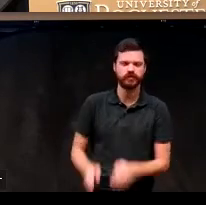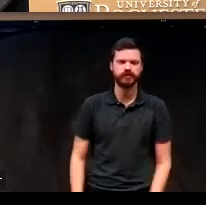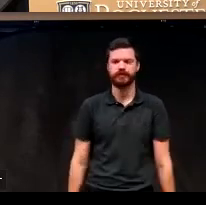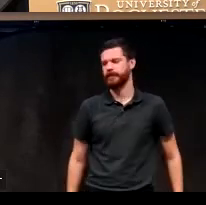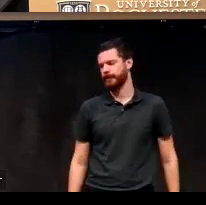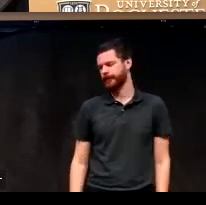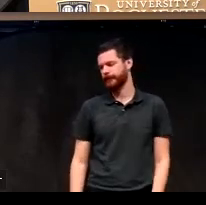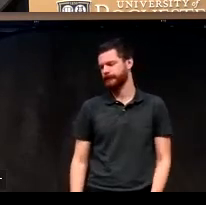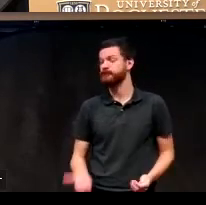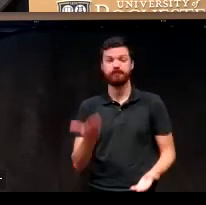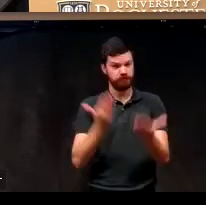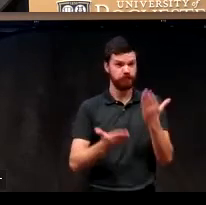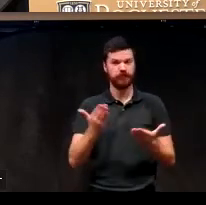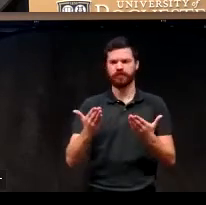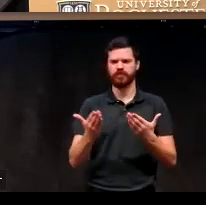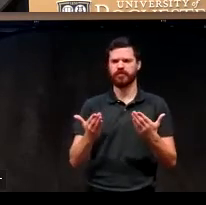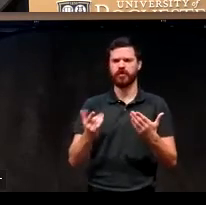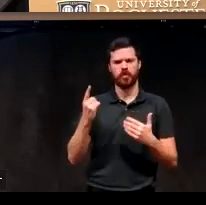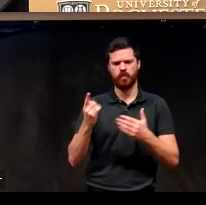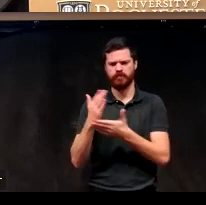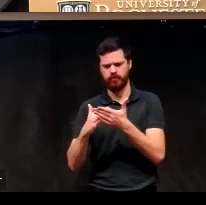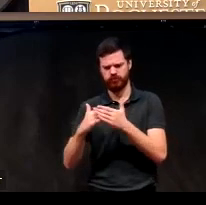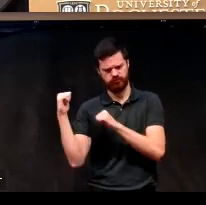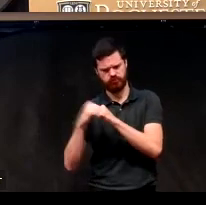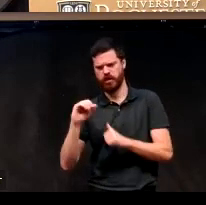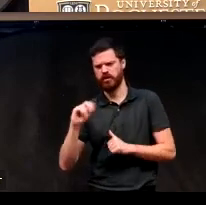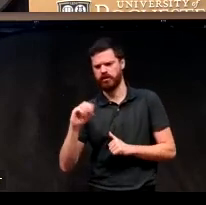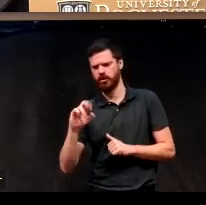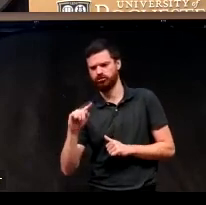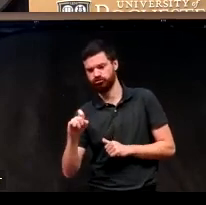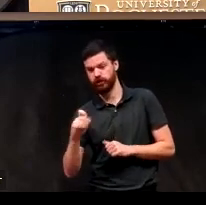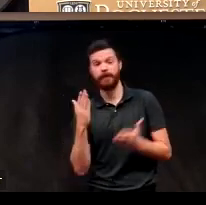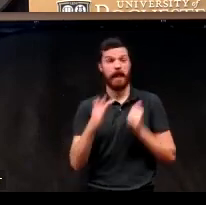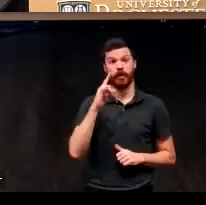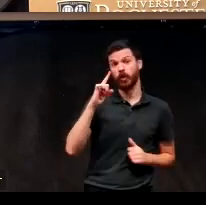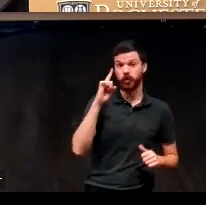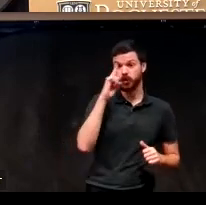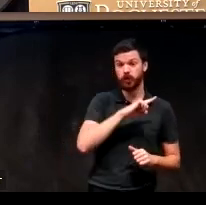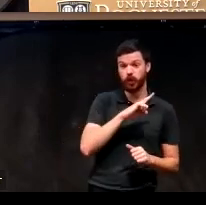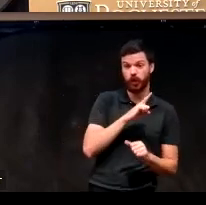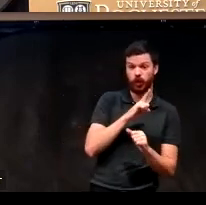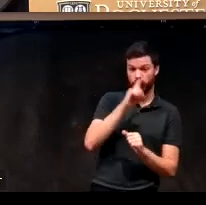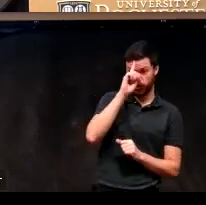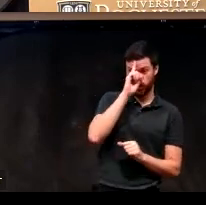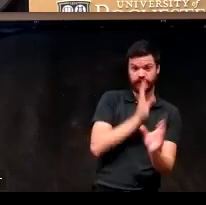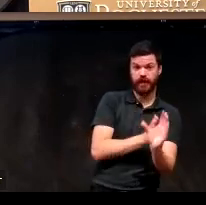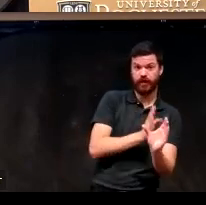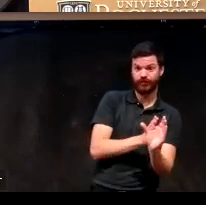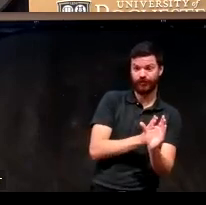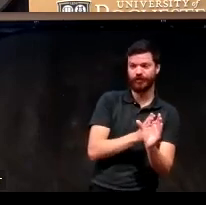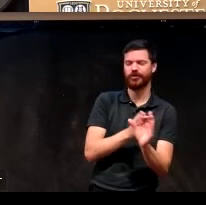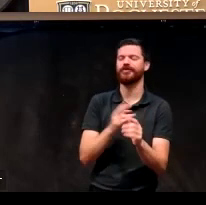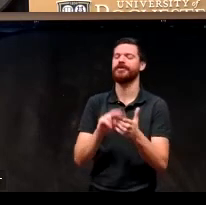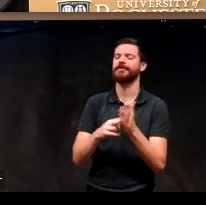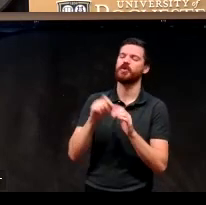they may be very concrete on the one hand. They could also be pseudo psychological on the other hand, right? So you can ask a couple